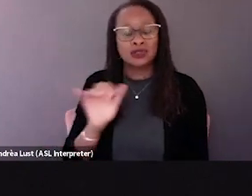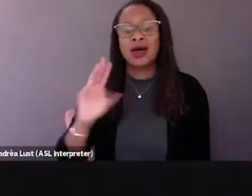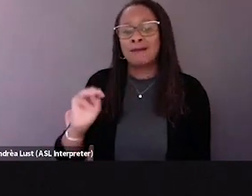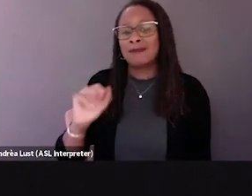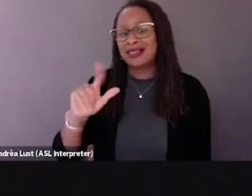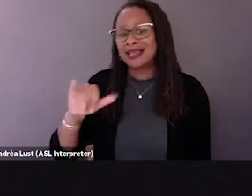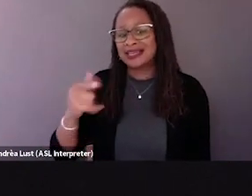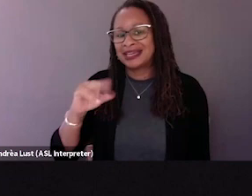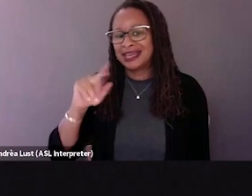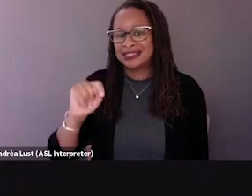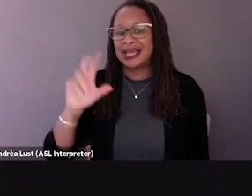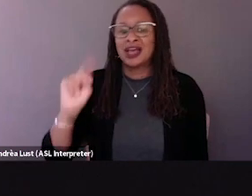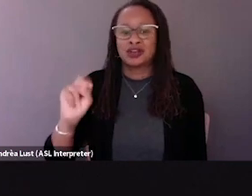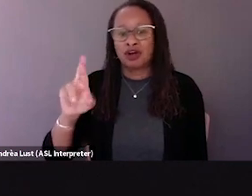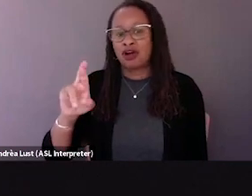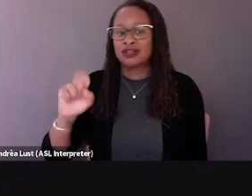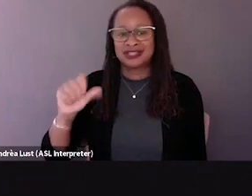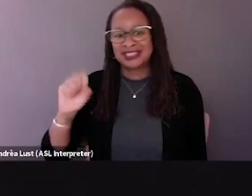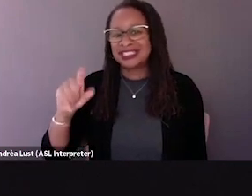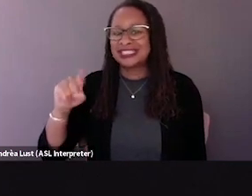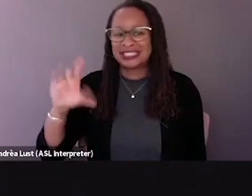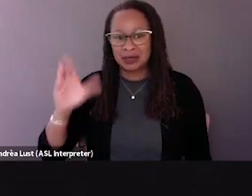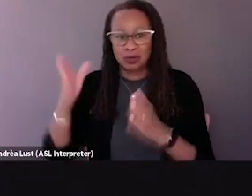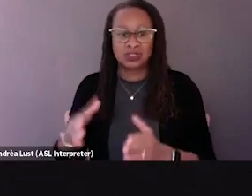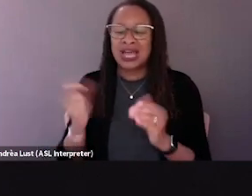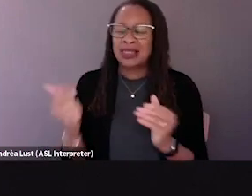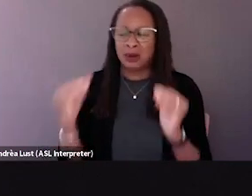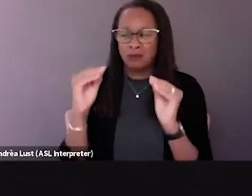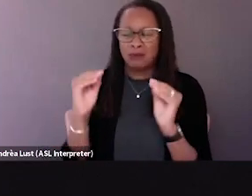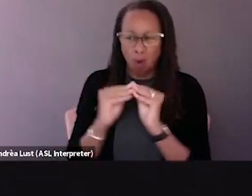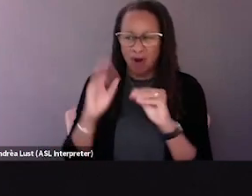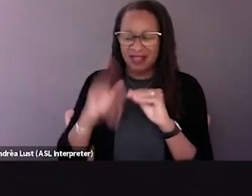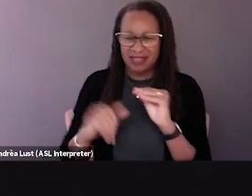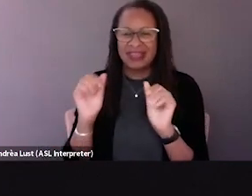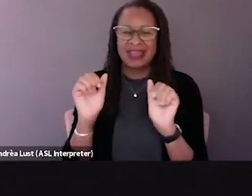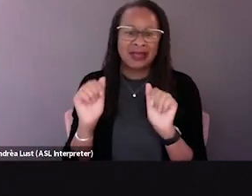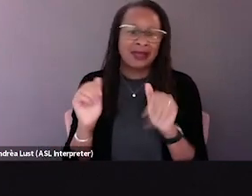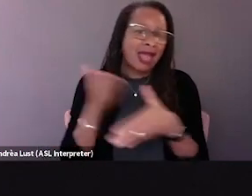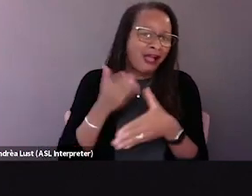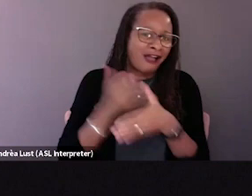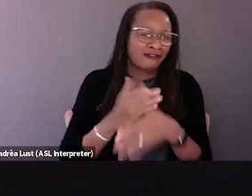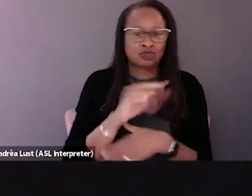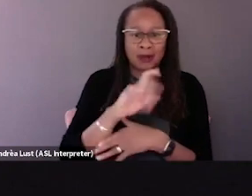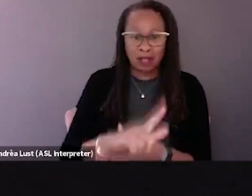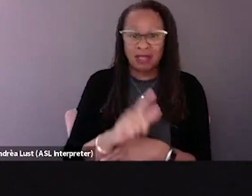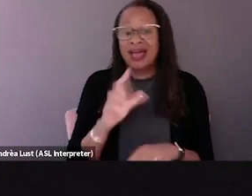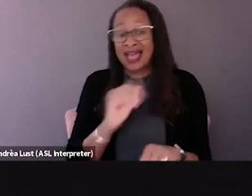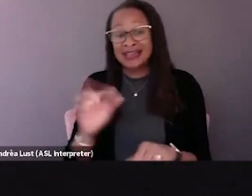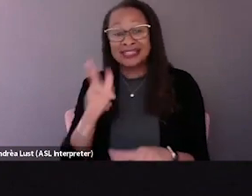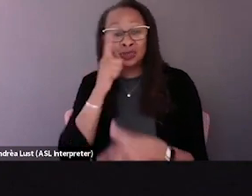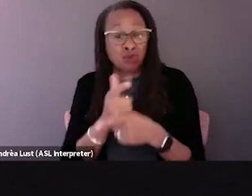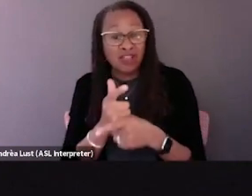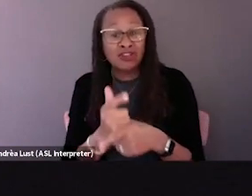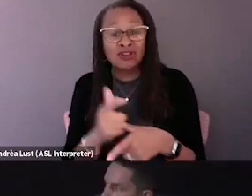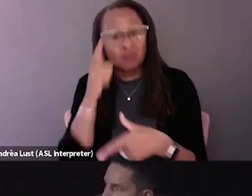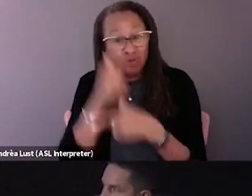little bit different than your average quote-unquote criminal. And his brother exhibits very similar personality